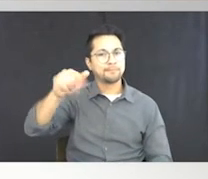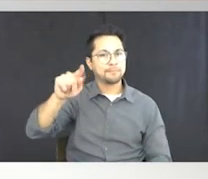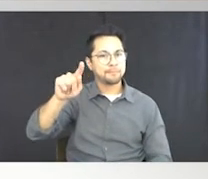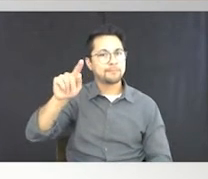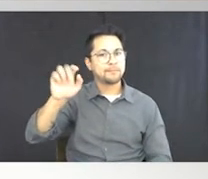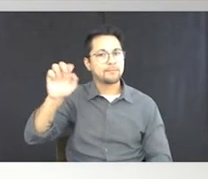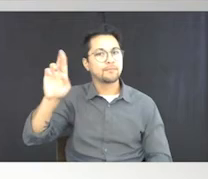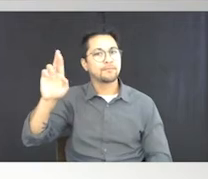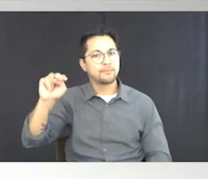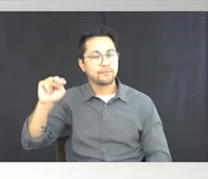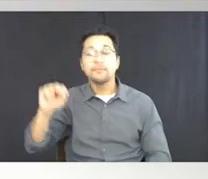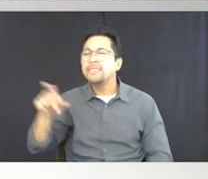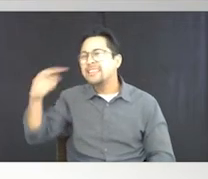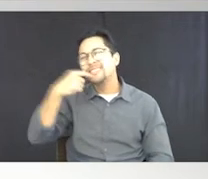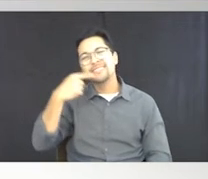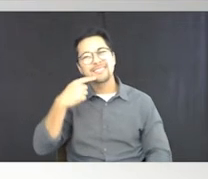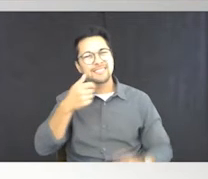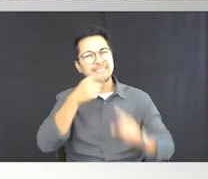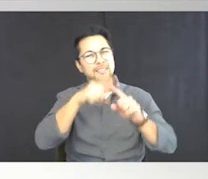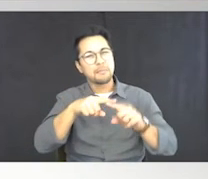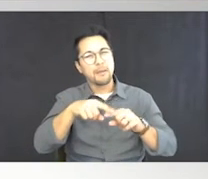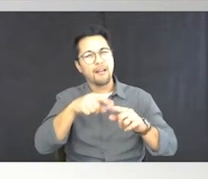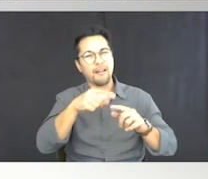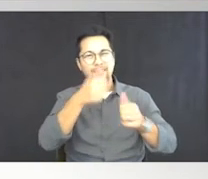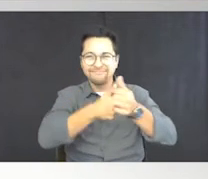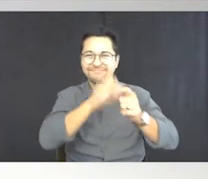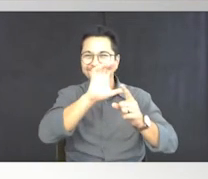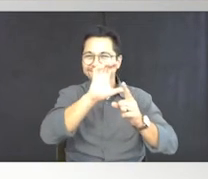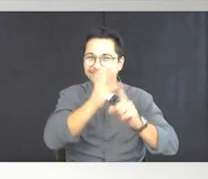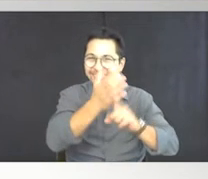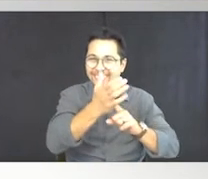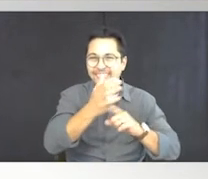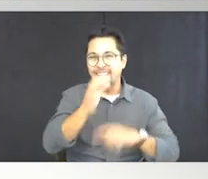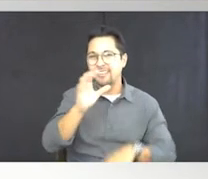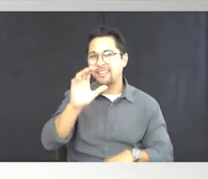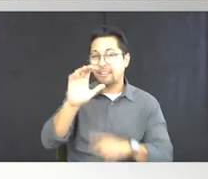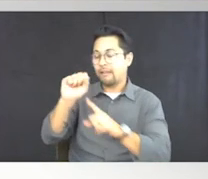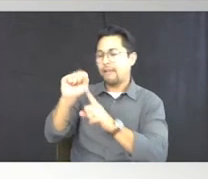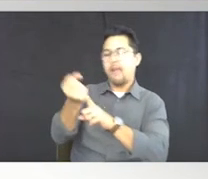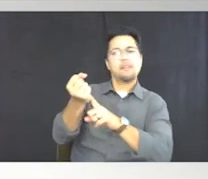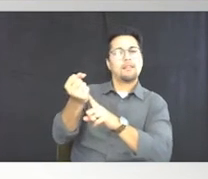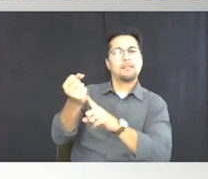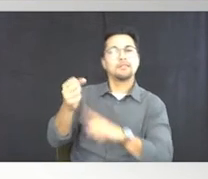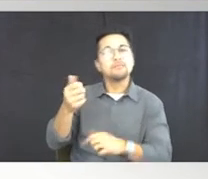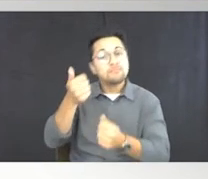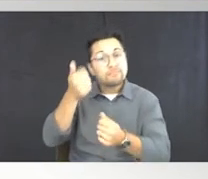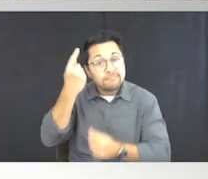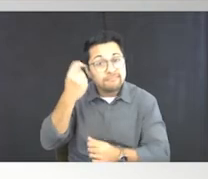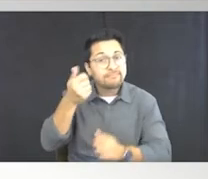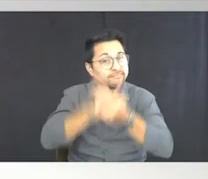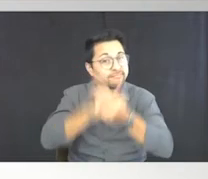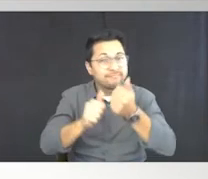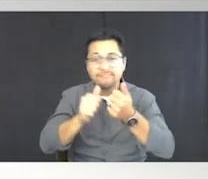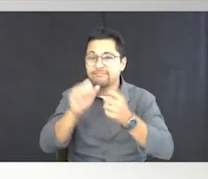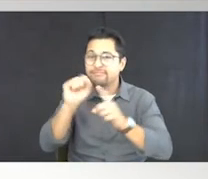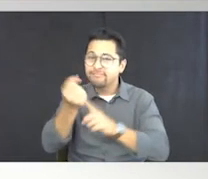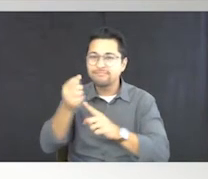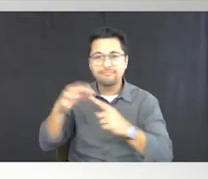And it says it's a case-by-case basis. Every situation is unique. Every